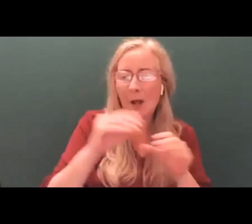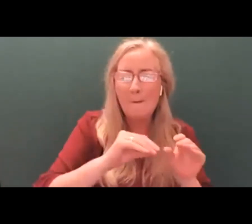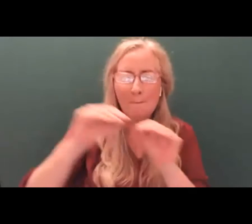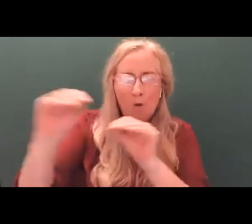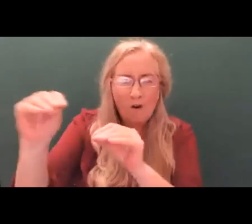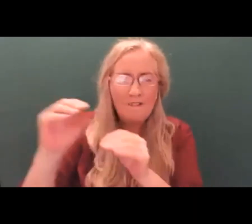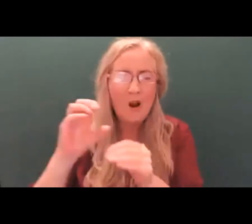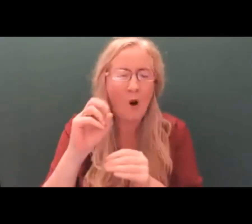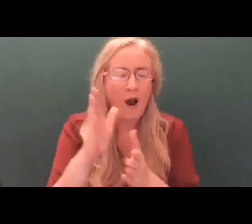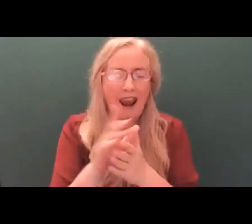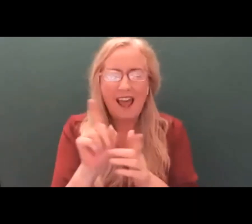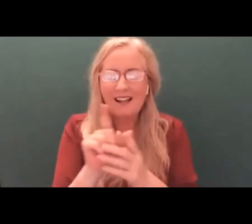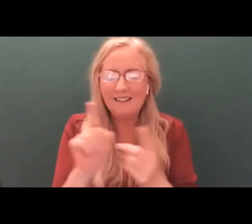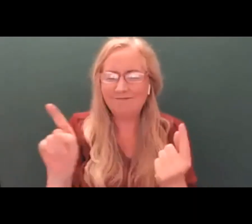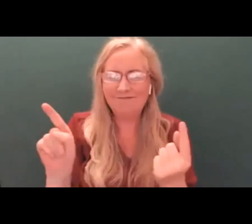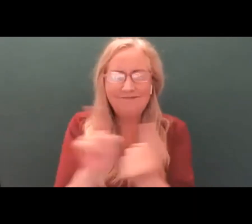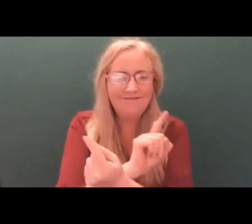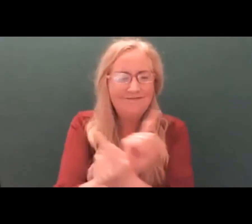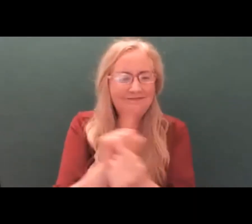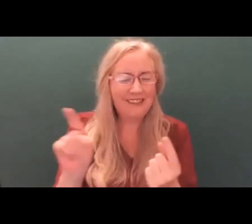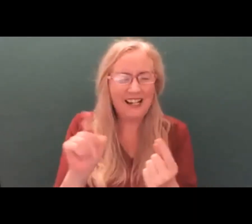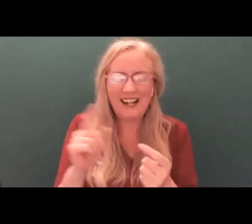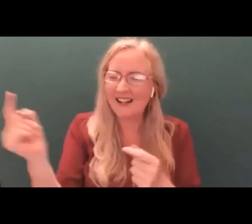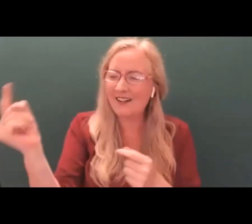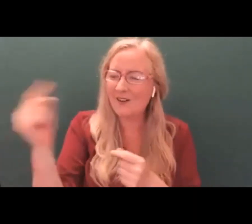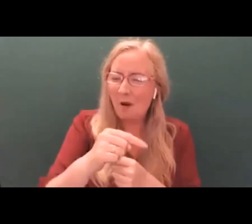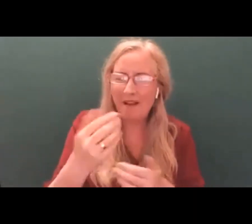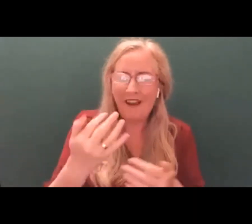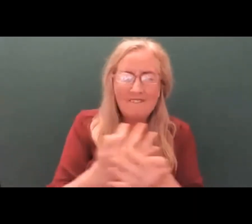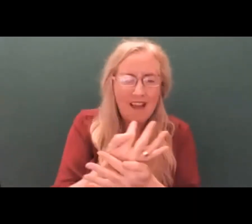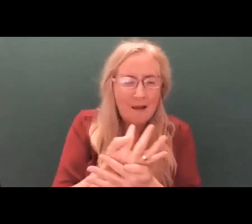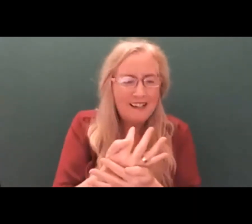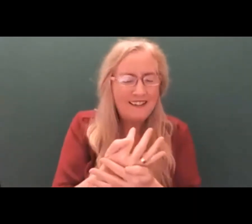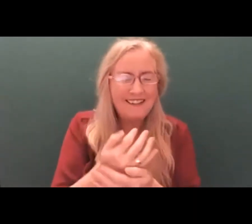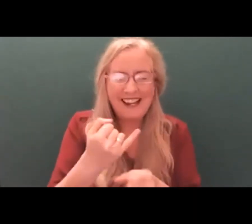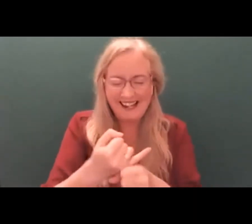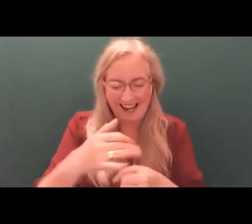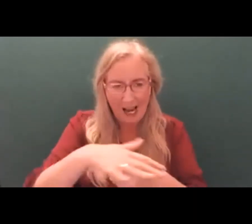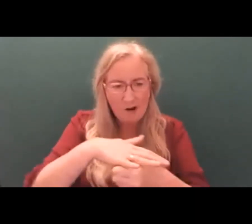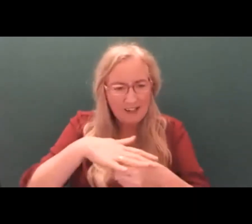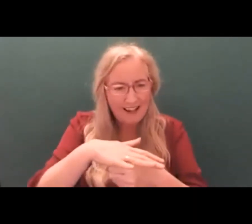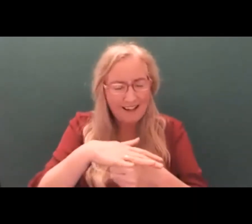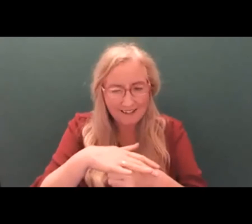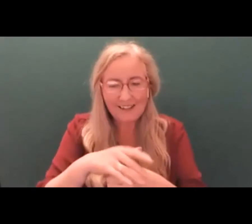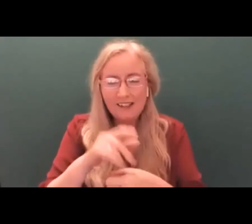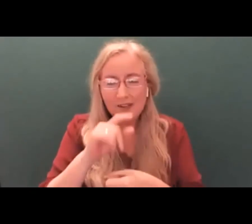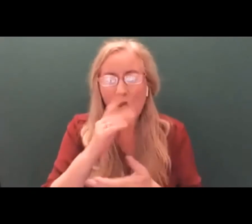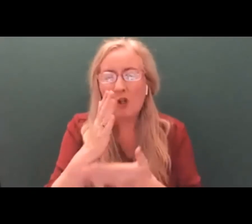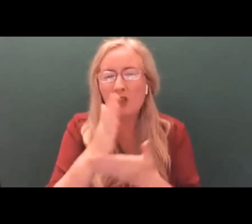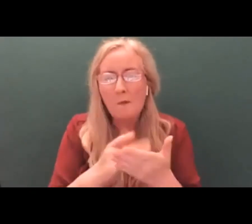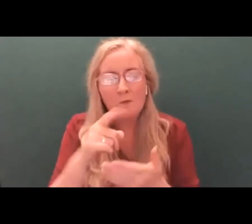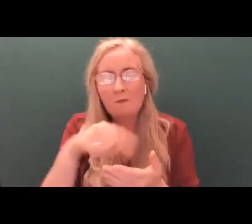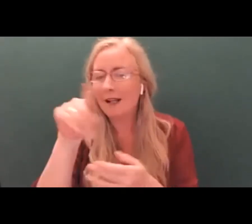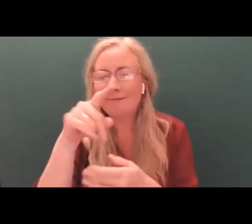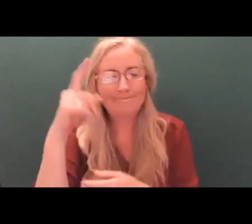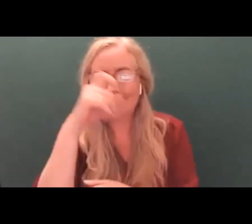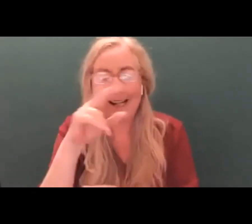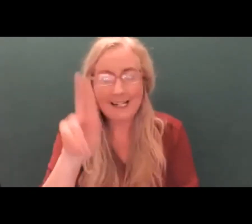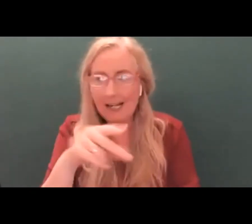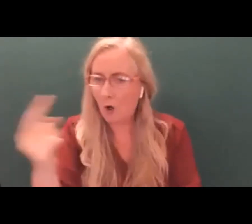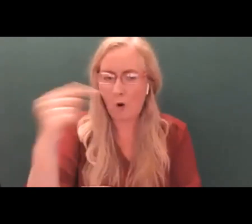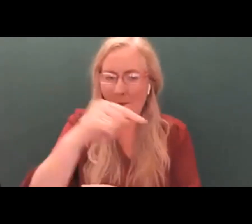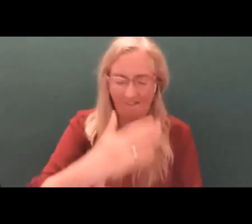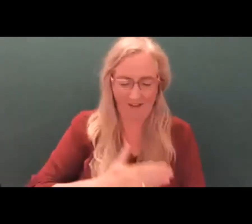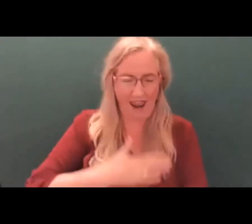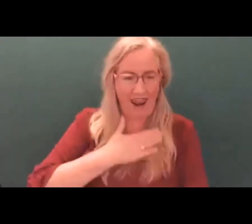glancing contact with the festival when visiting family in the area. And also those who would have had difficulty coming to a live event for all